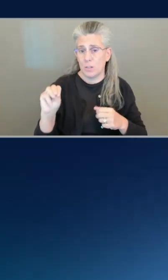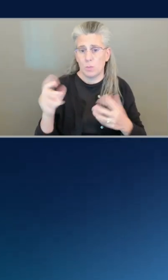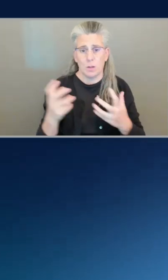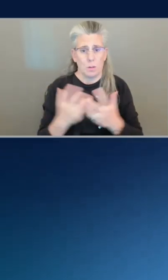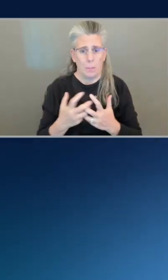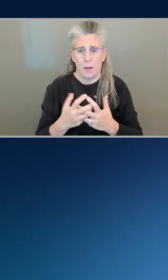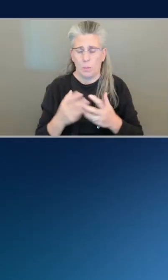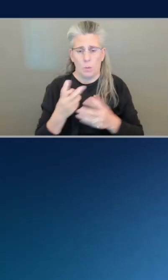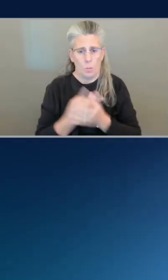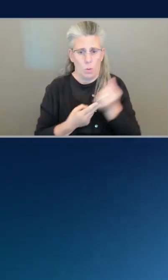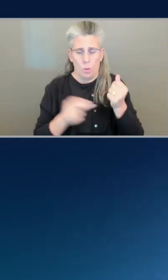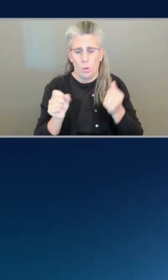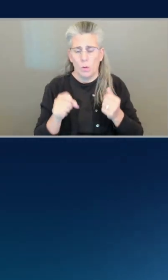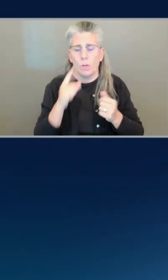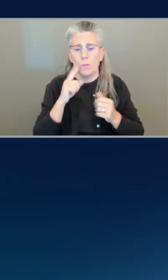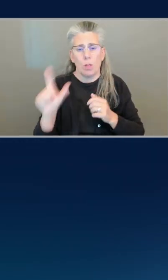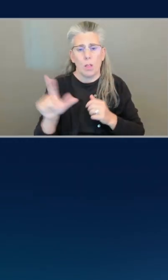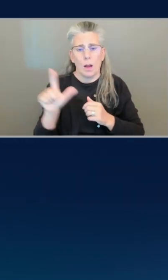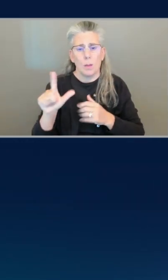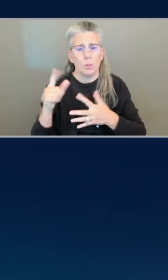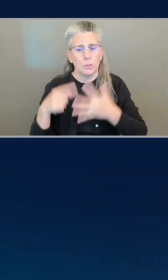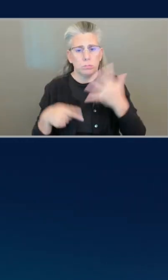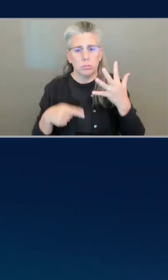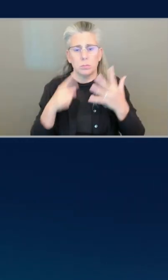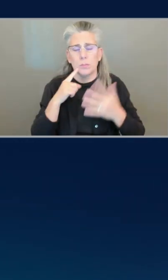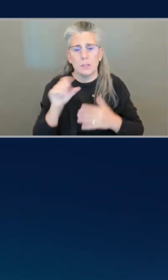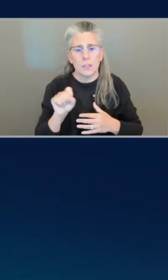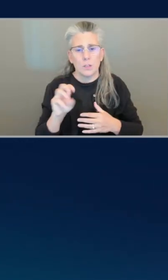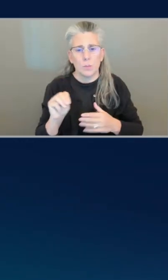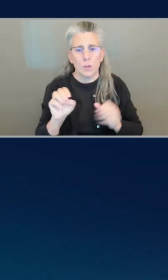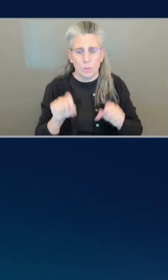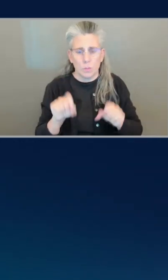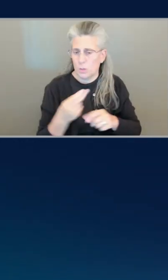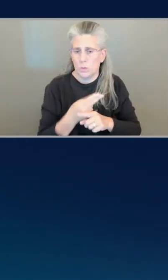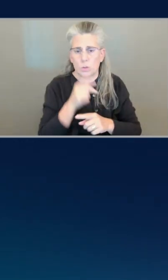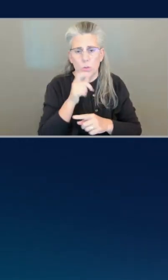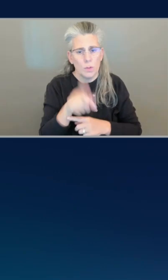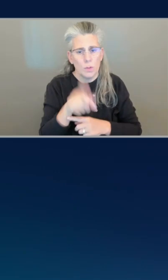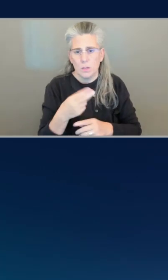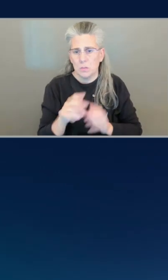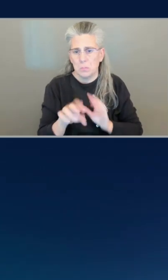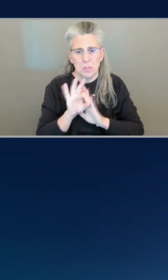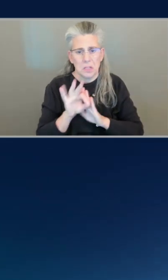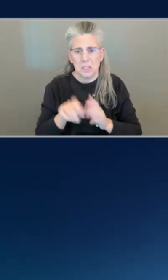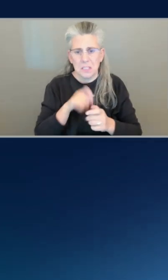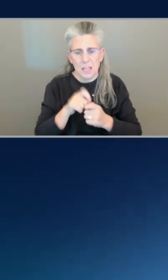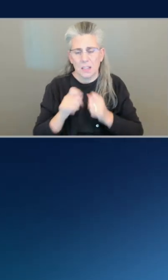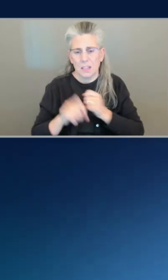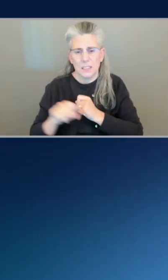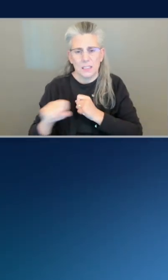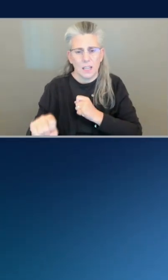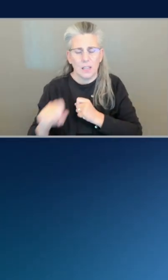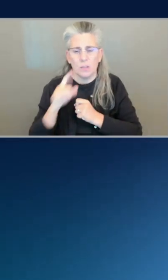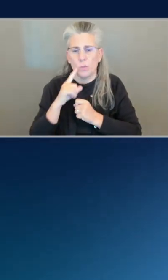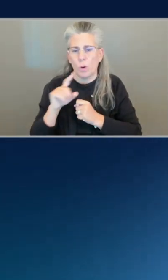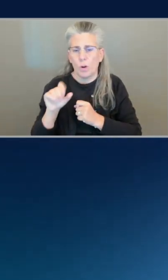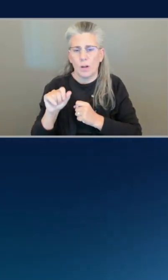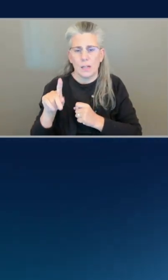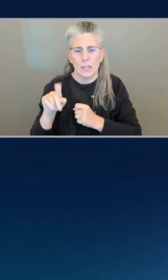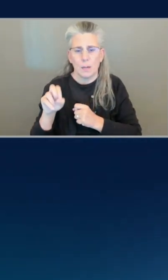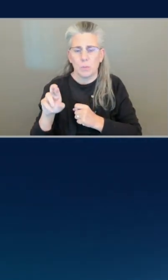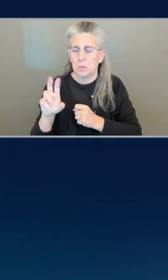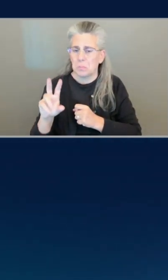the libraries loaded for SageMaker. You don't really need to actually you extend that library, right? So we've got this directory